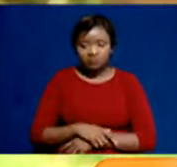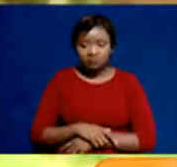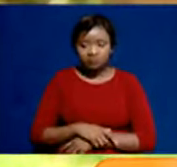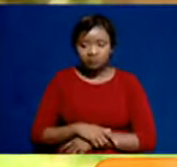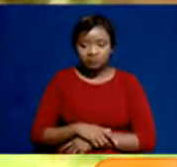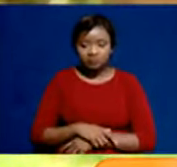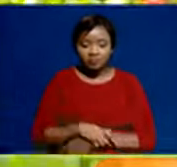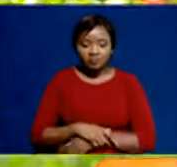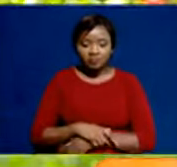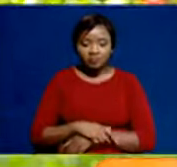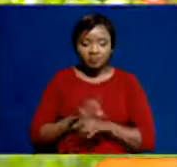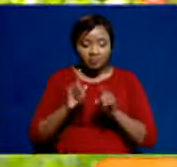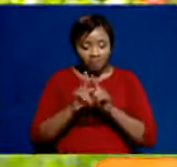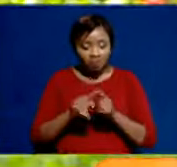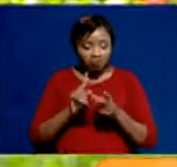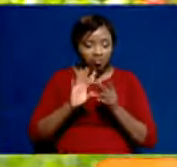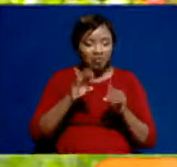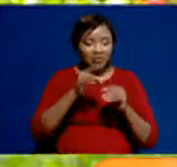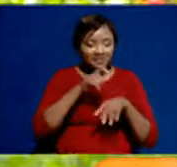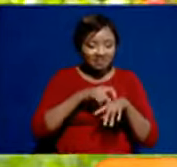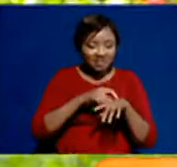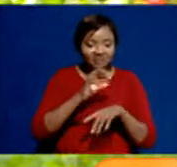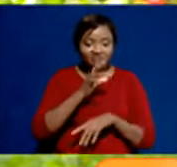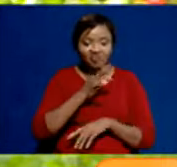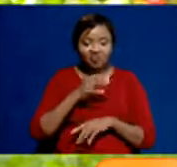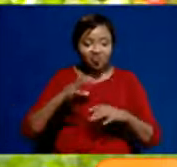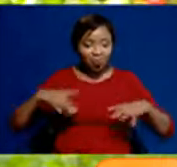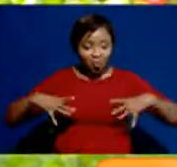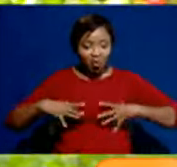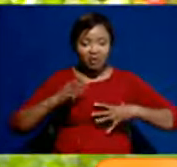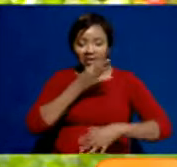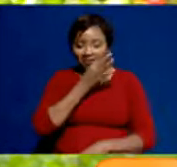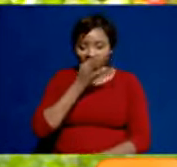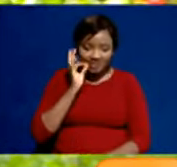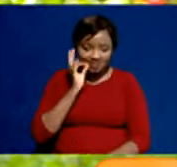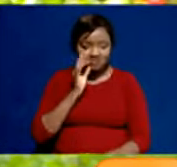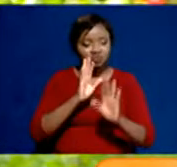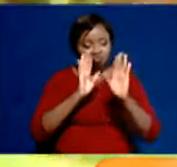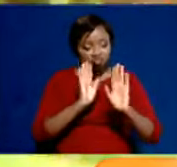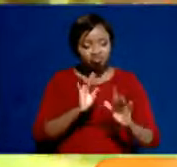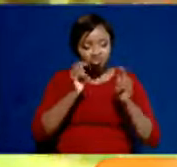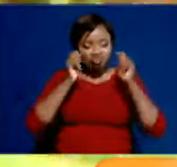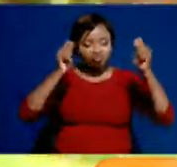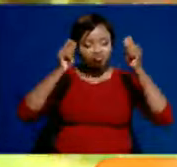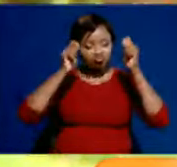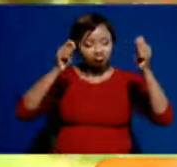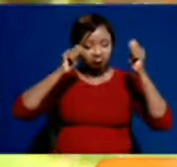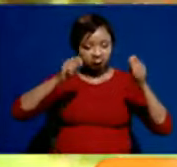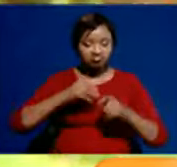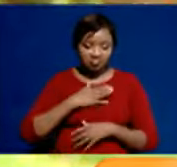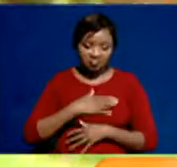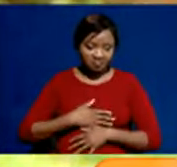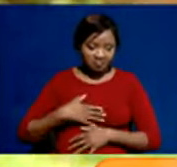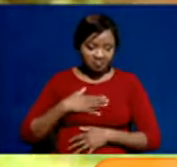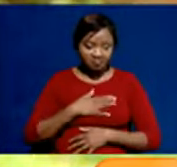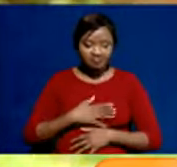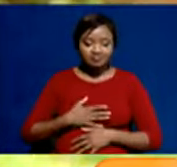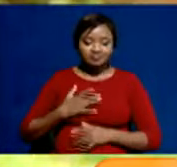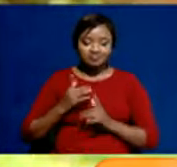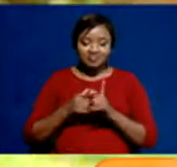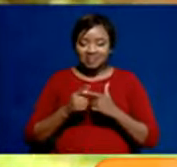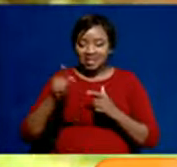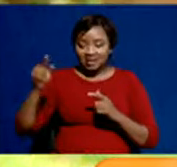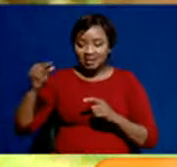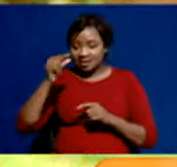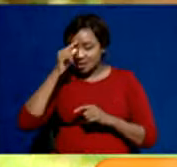Ramadan and also to Easter, and to stop the demonstrations for a while. Then the KK regime